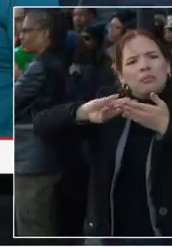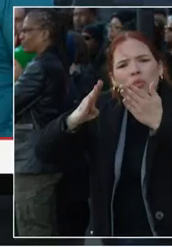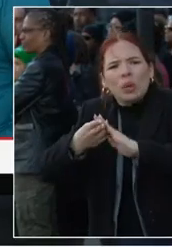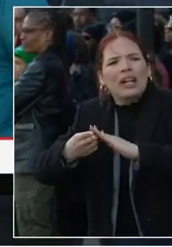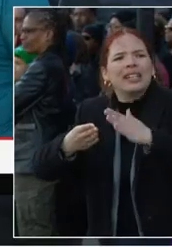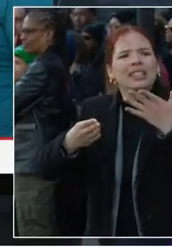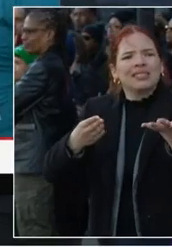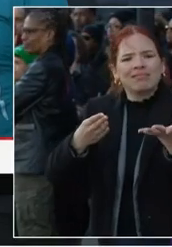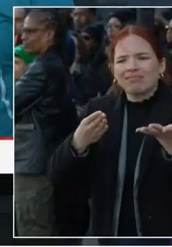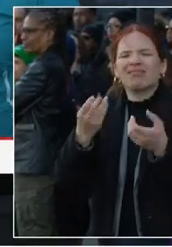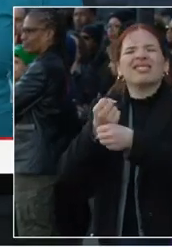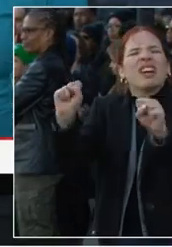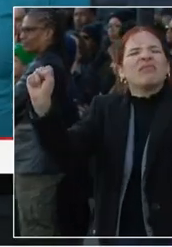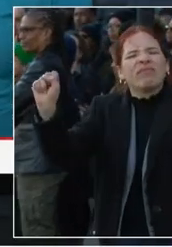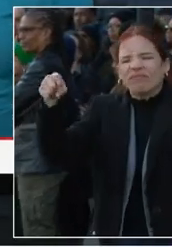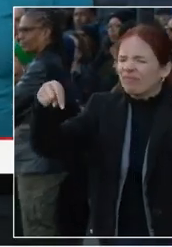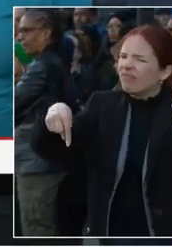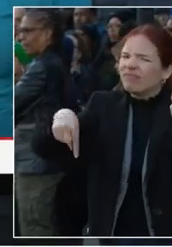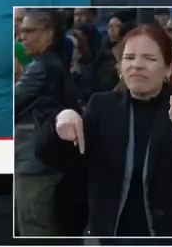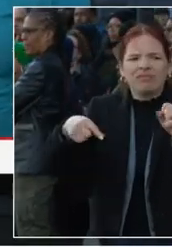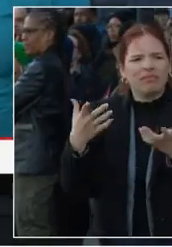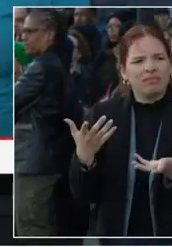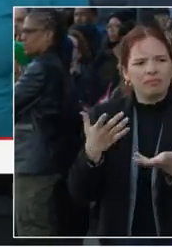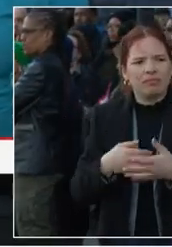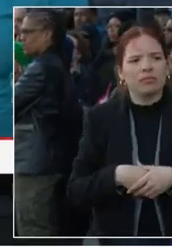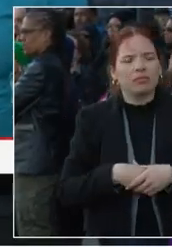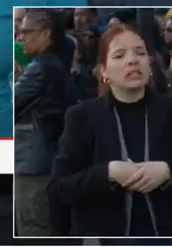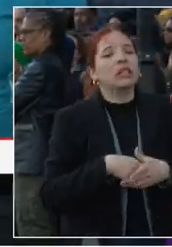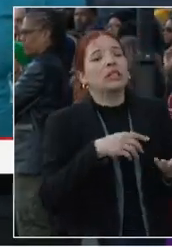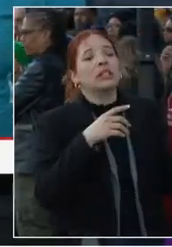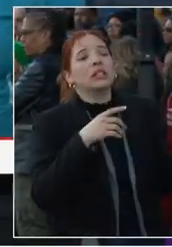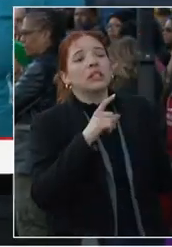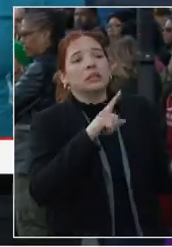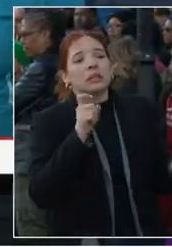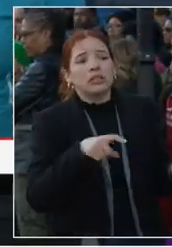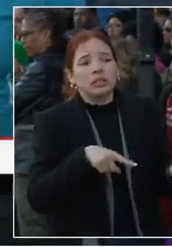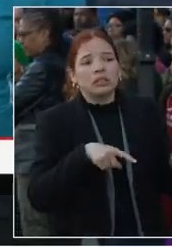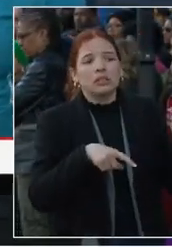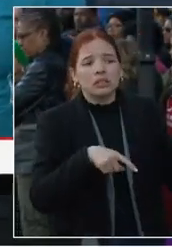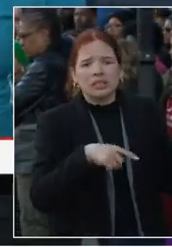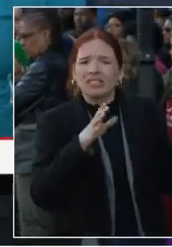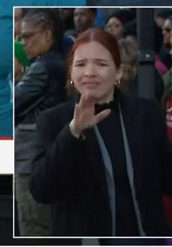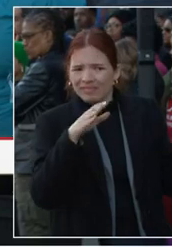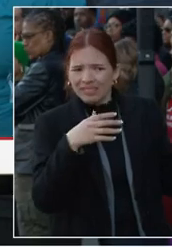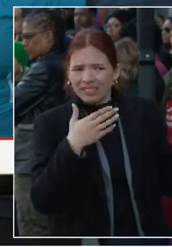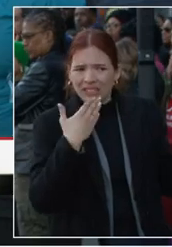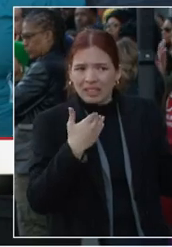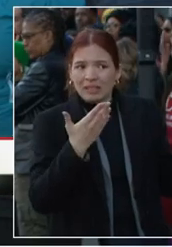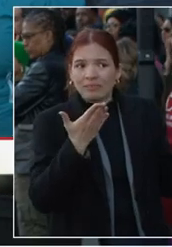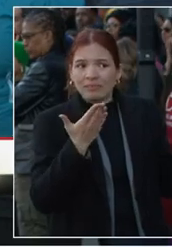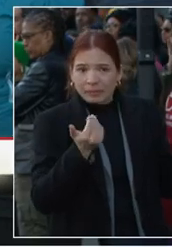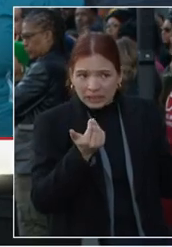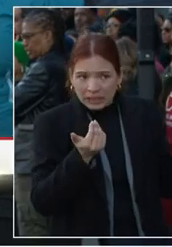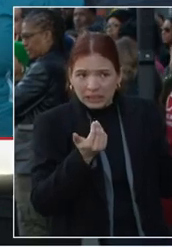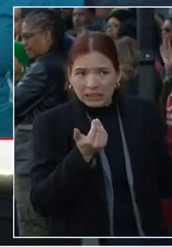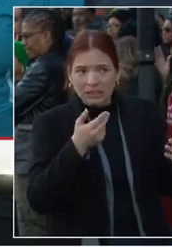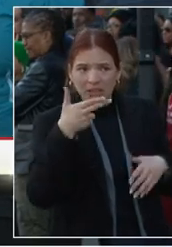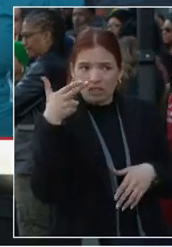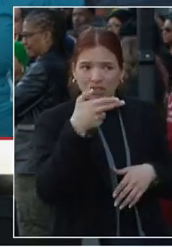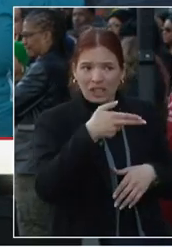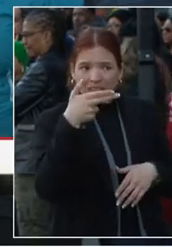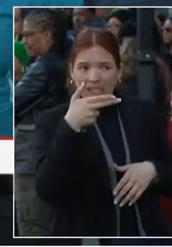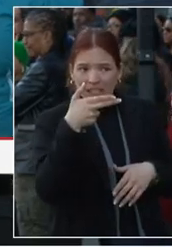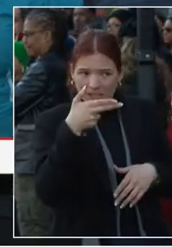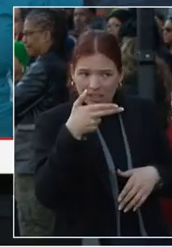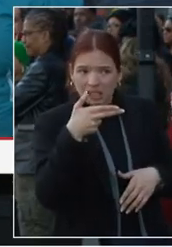safe. And then today there was a sentencing of a 15-year-old who shot a Washington Commanders player over the summer and killed